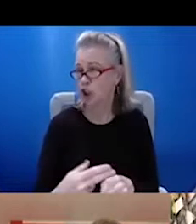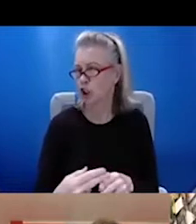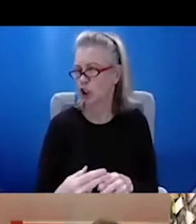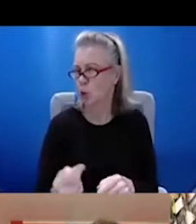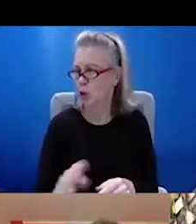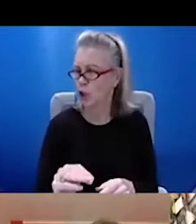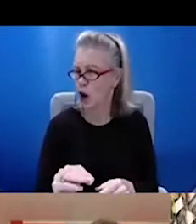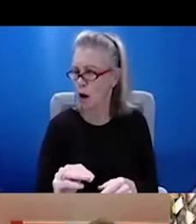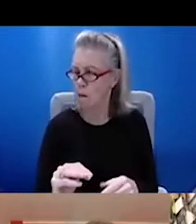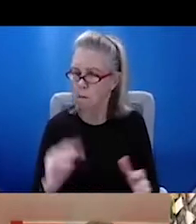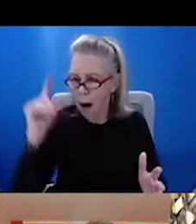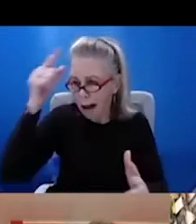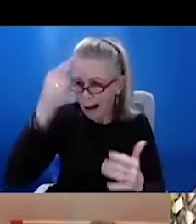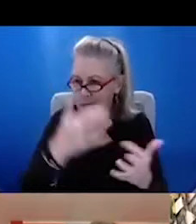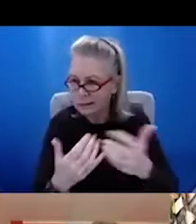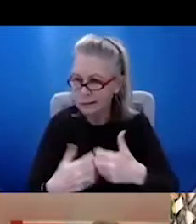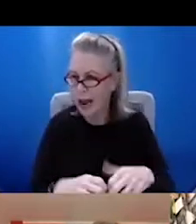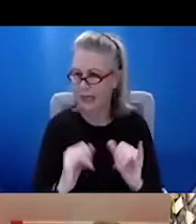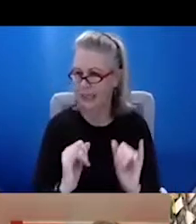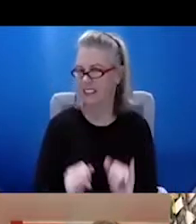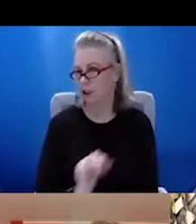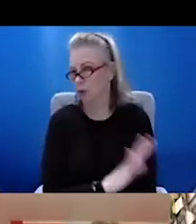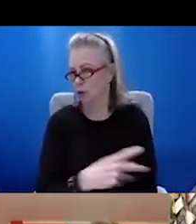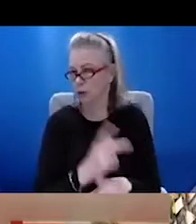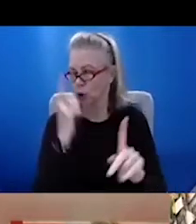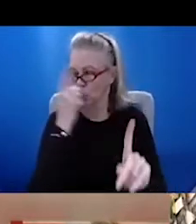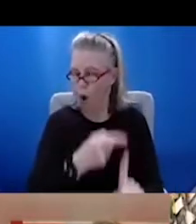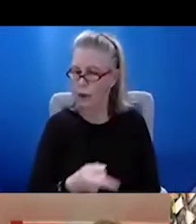order to share some concluding thoughts with you, allow me to